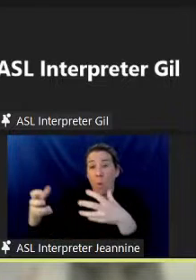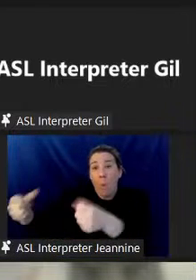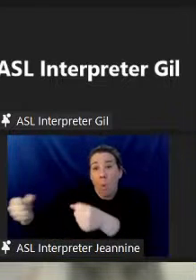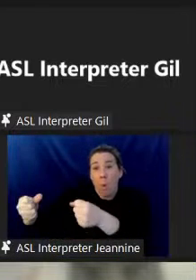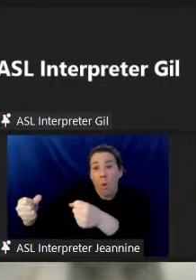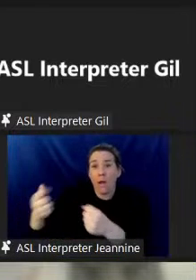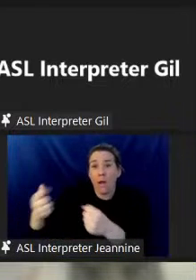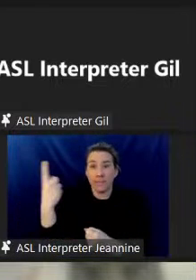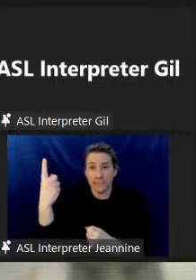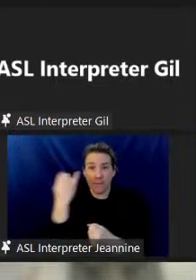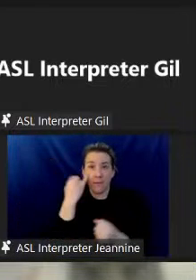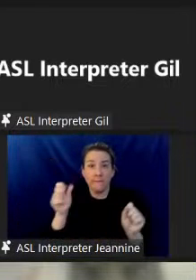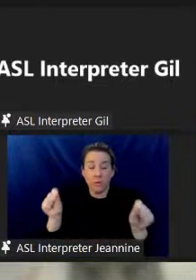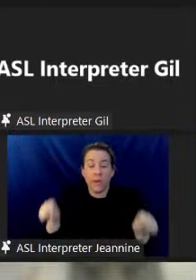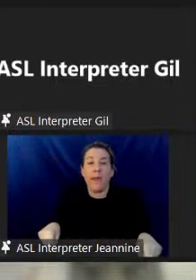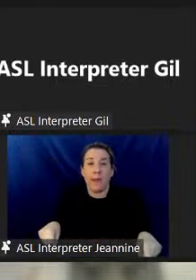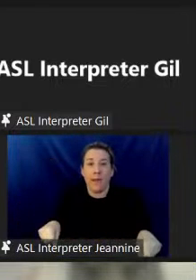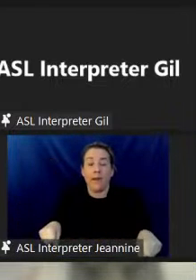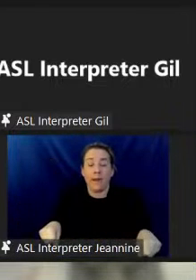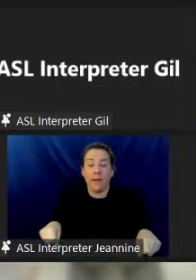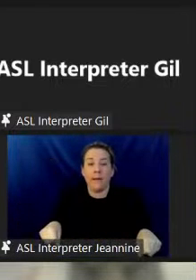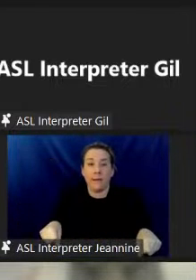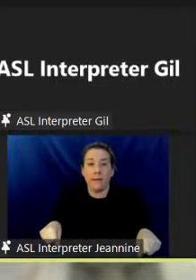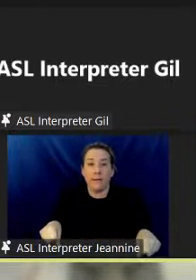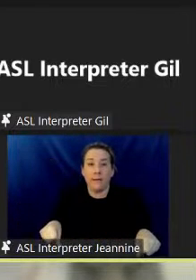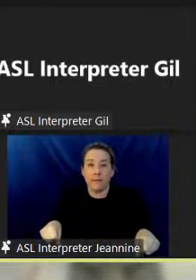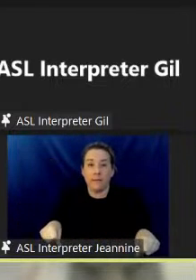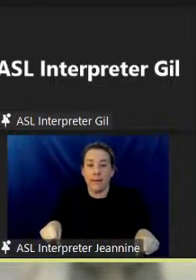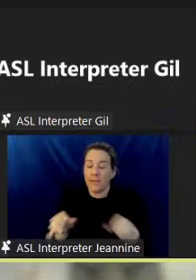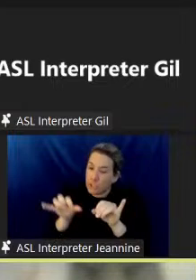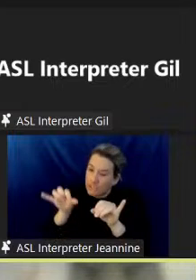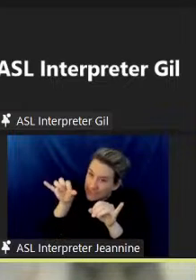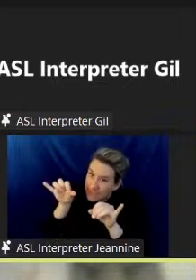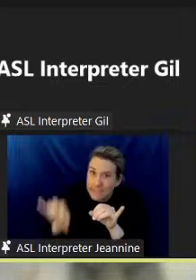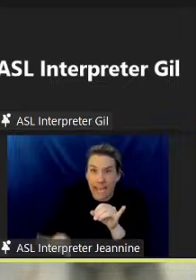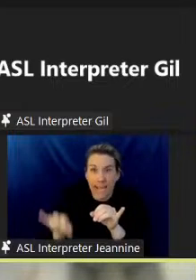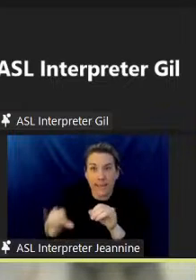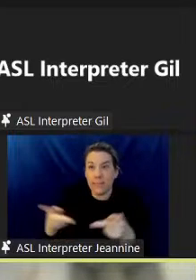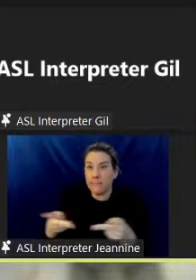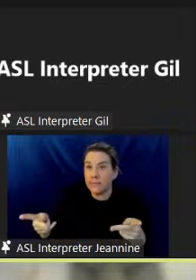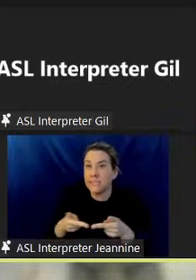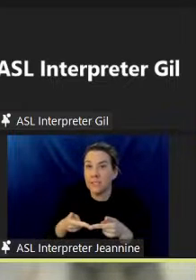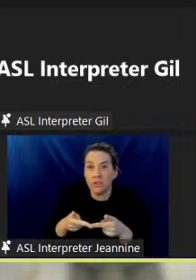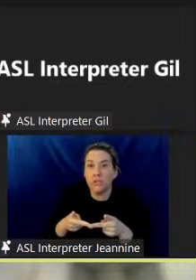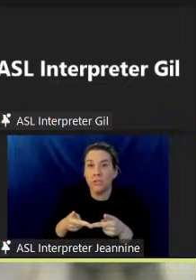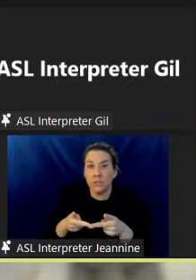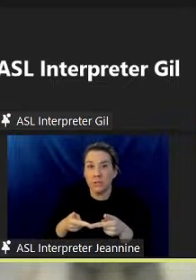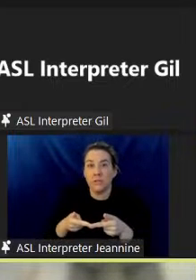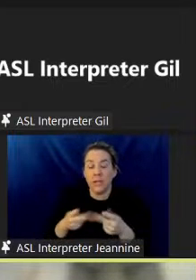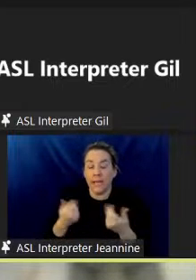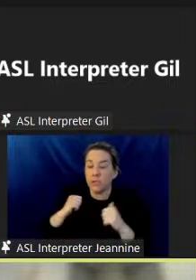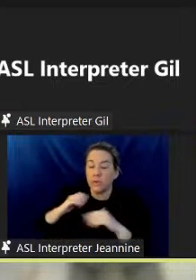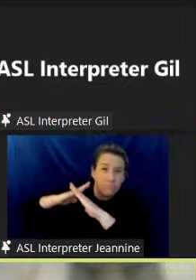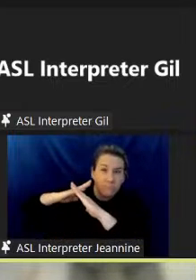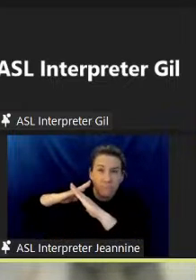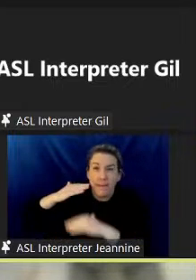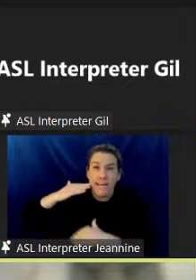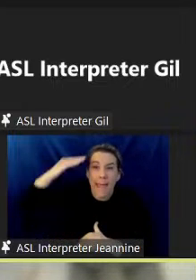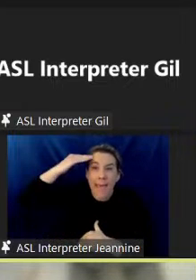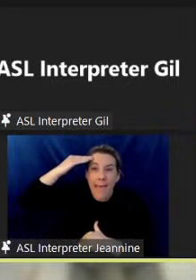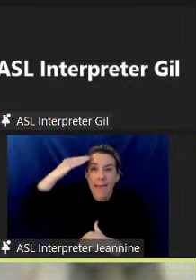you can. Otherwise, just stay in that cocoon position and just try to protect your head and your